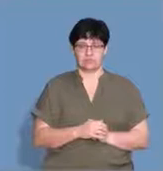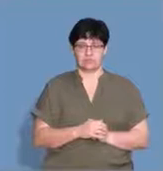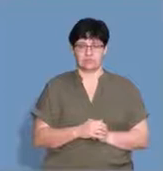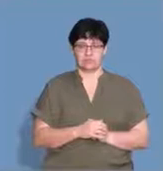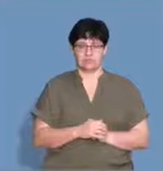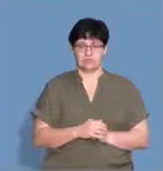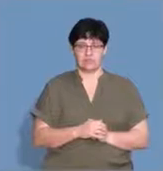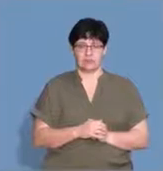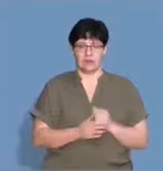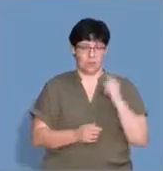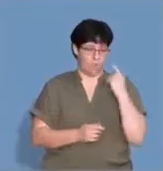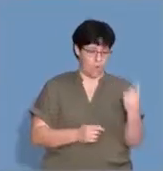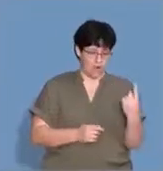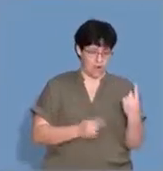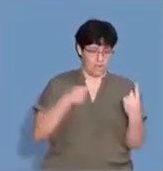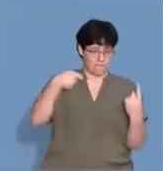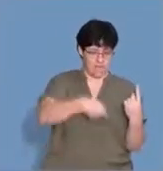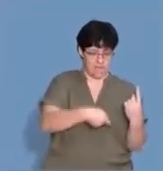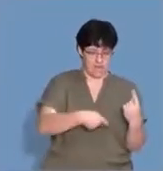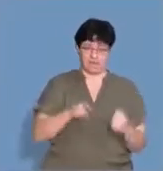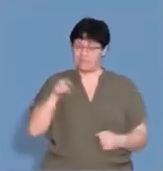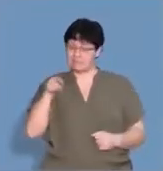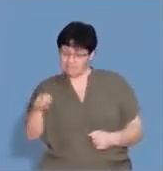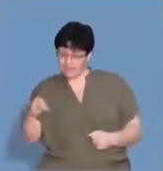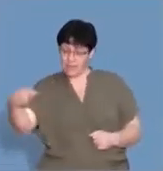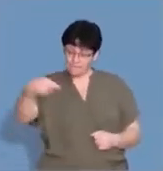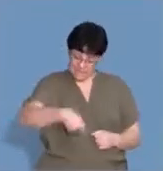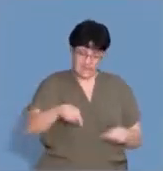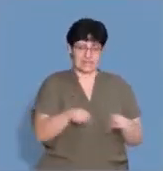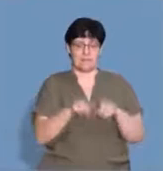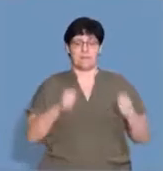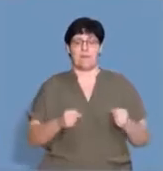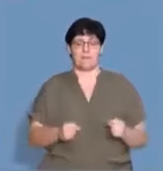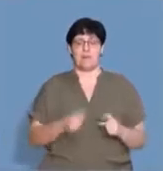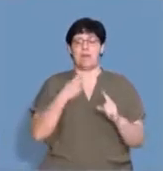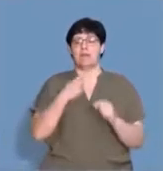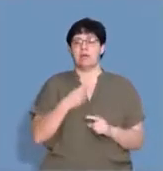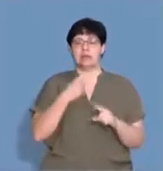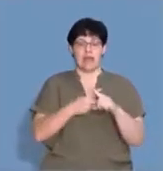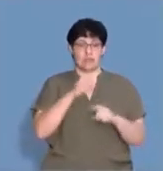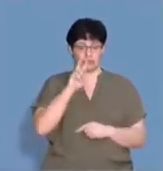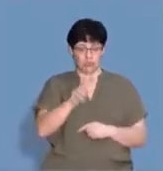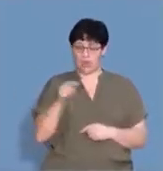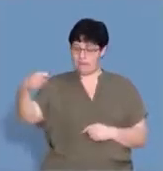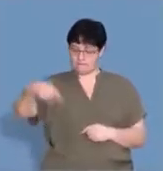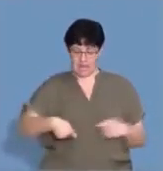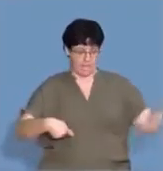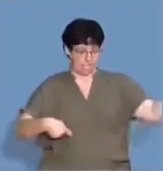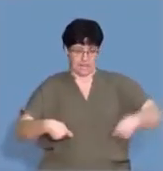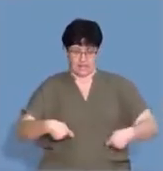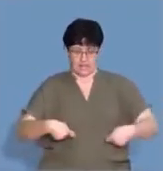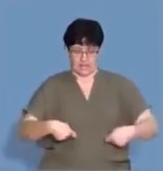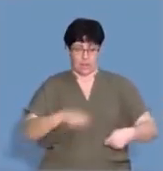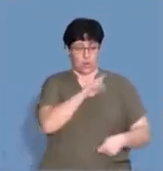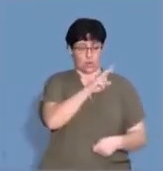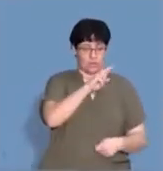So that is what he is paying. His employer is paying as well, so we can actually times that by 2.